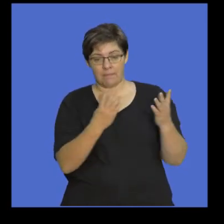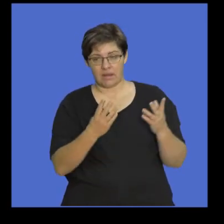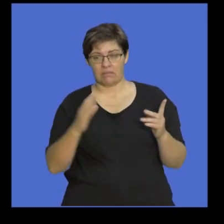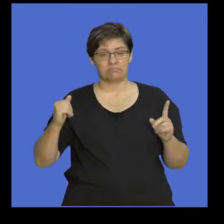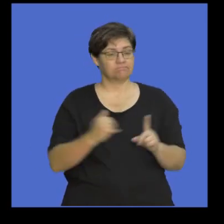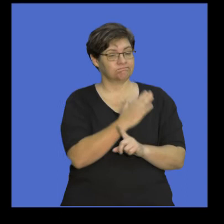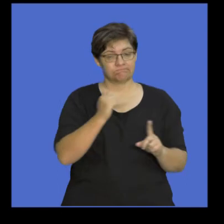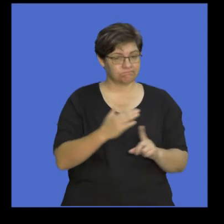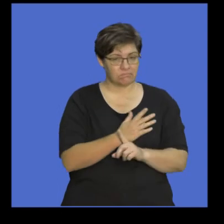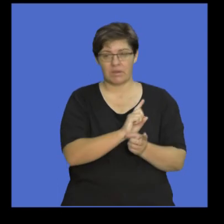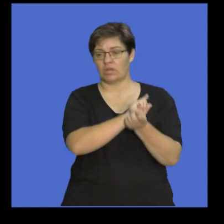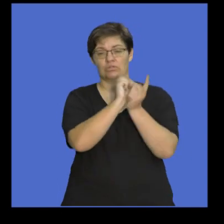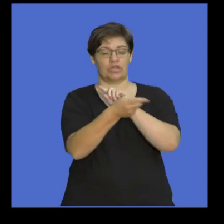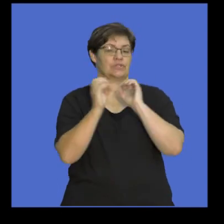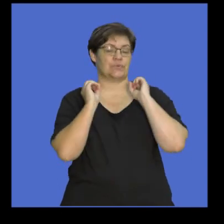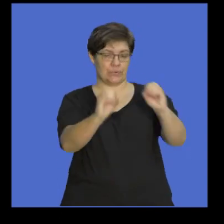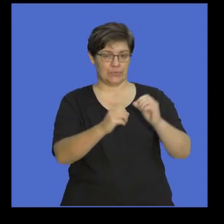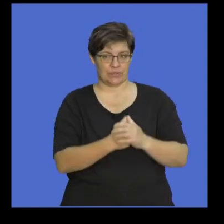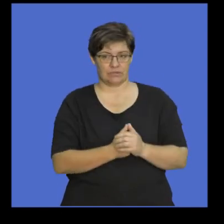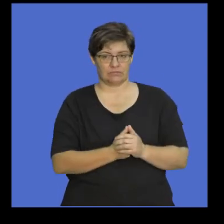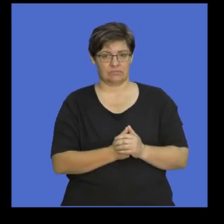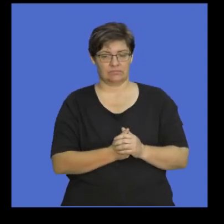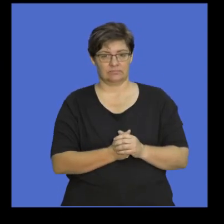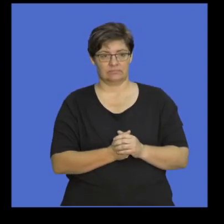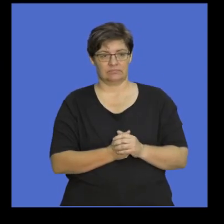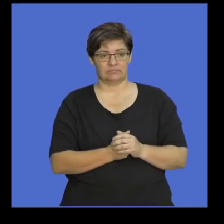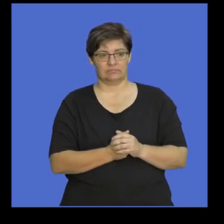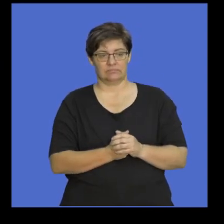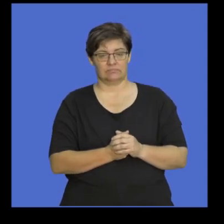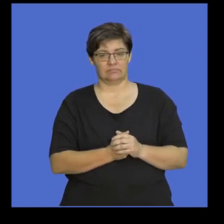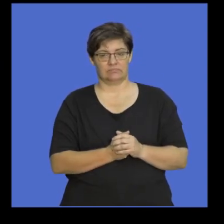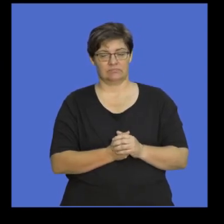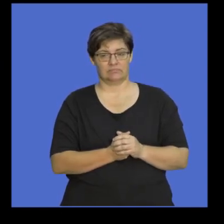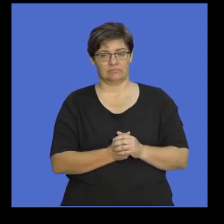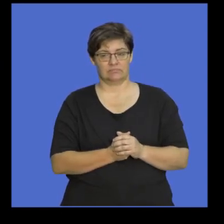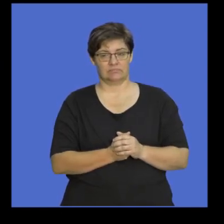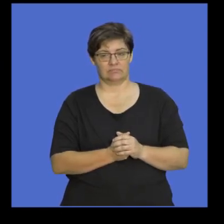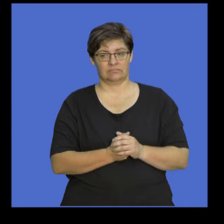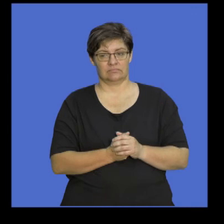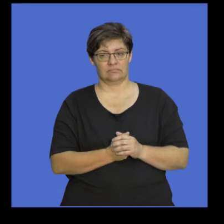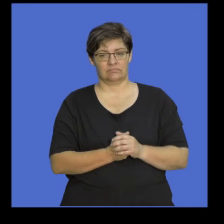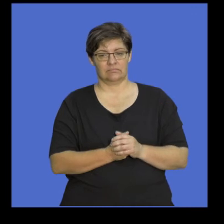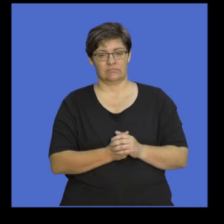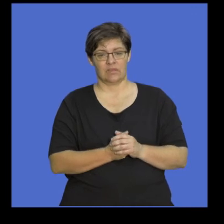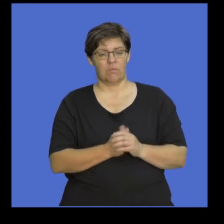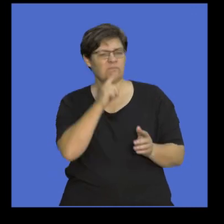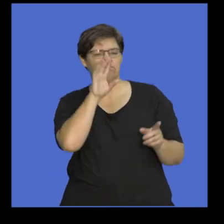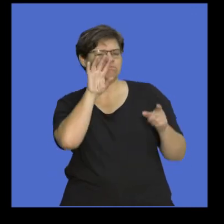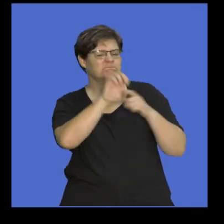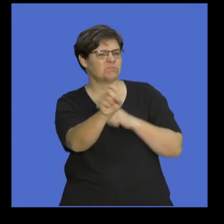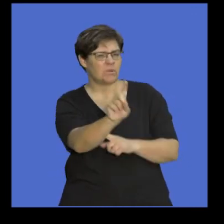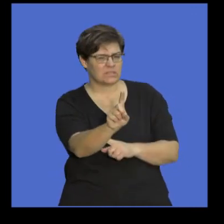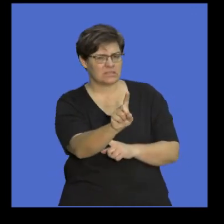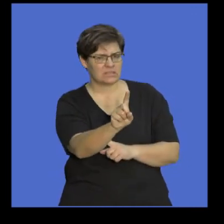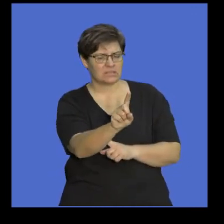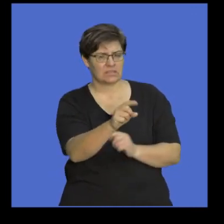remains constant, it means it does not change, right? Okay? Now, the other one now, we want to predict